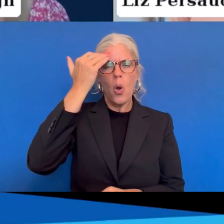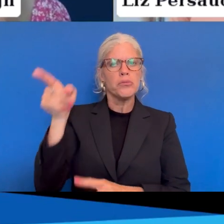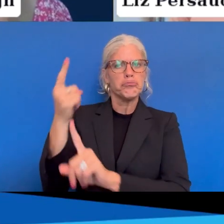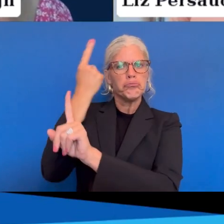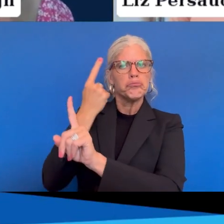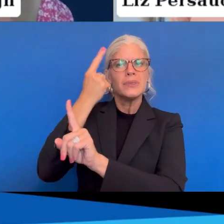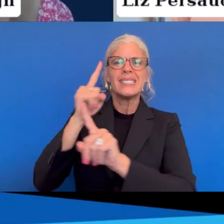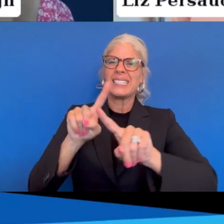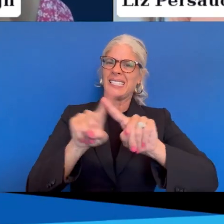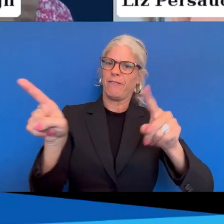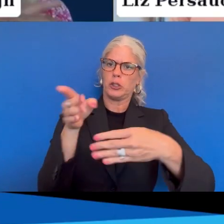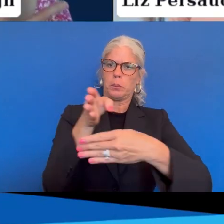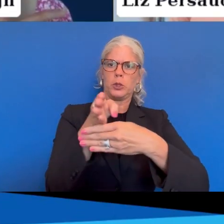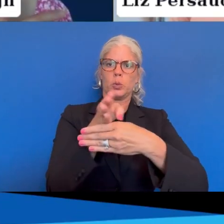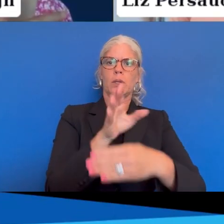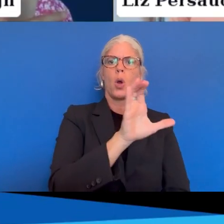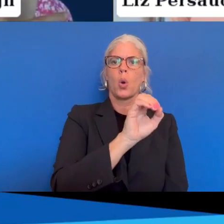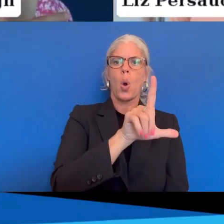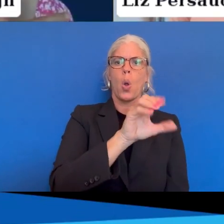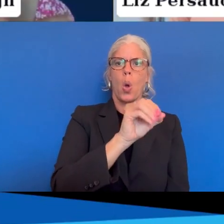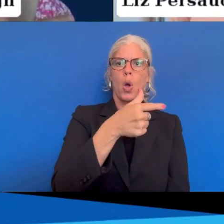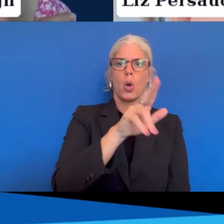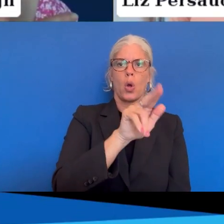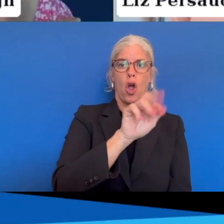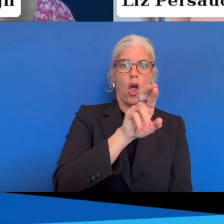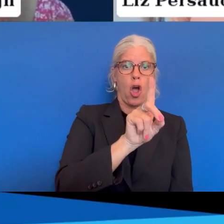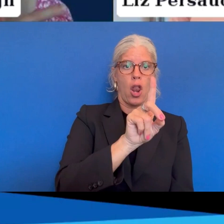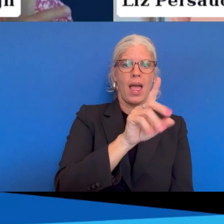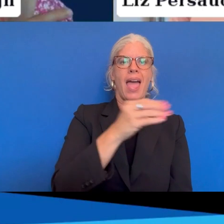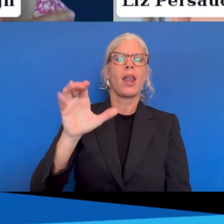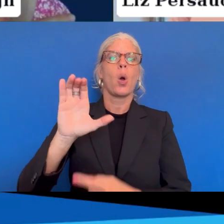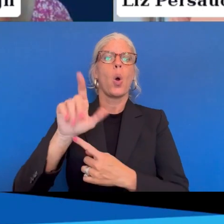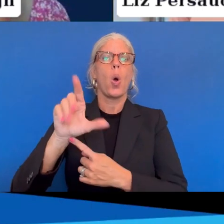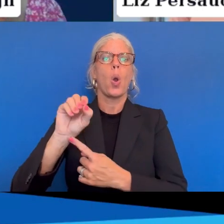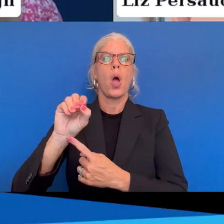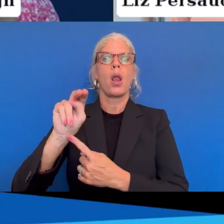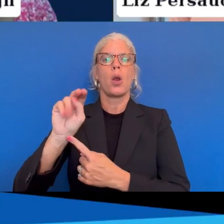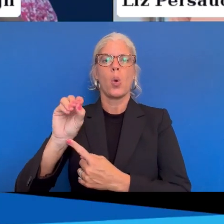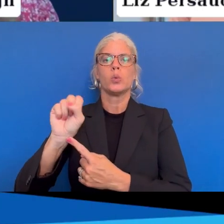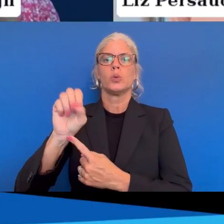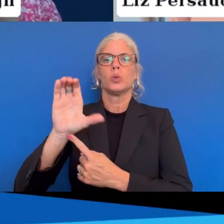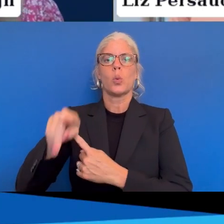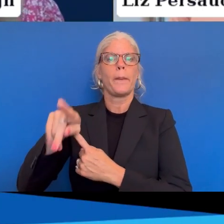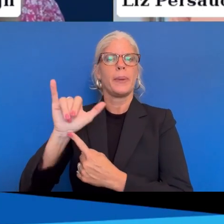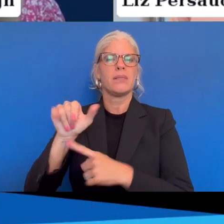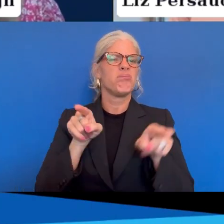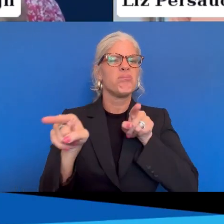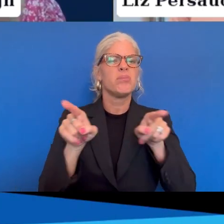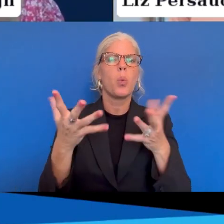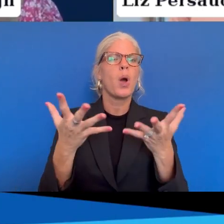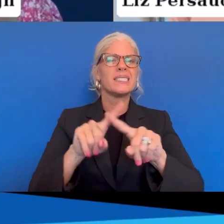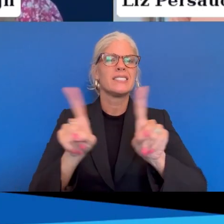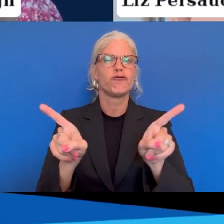to know, was wondering about the differences between Cologuard and